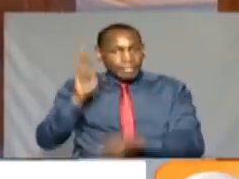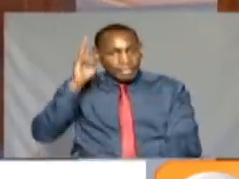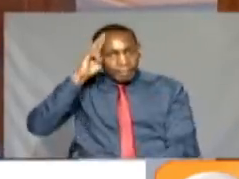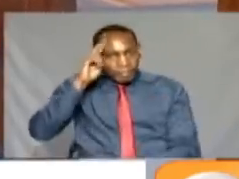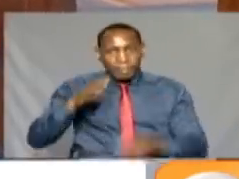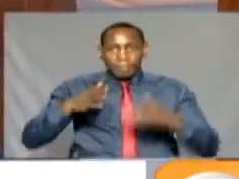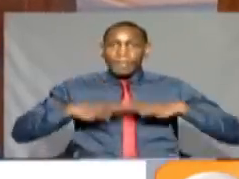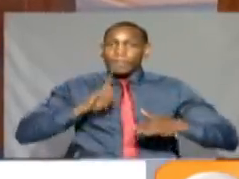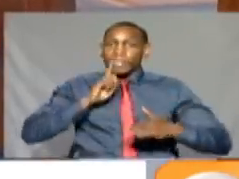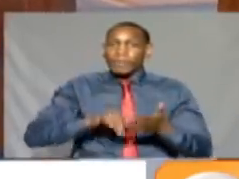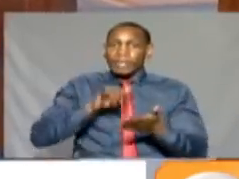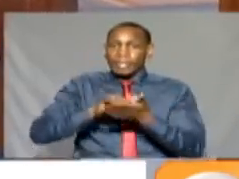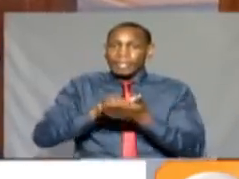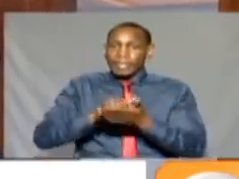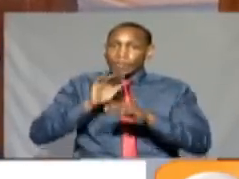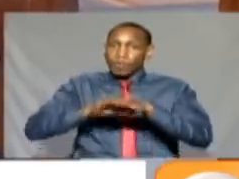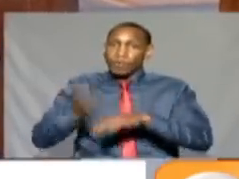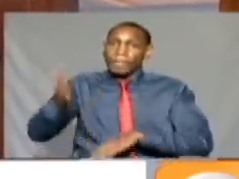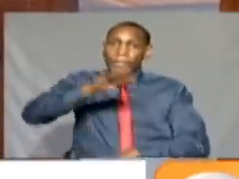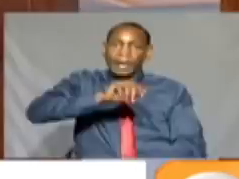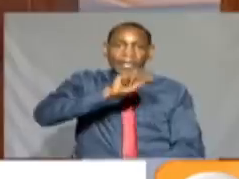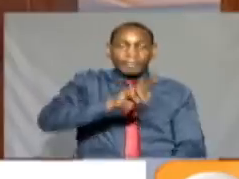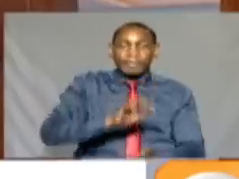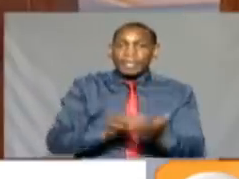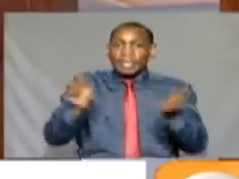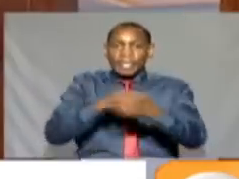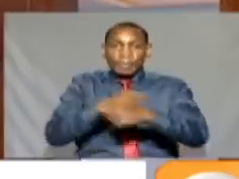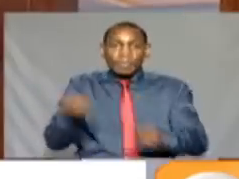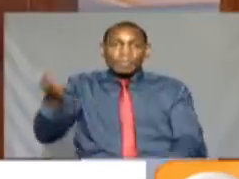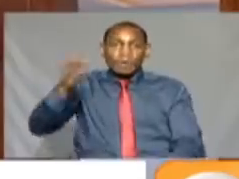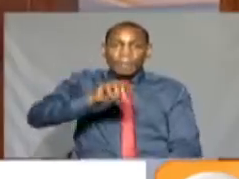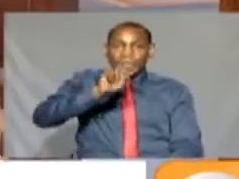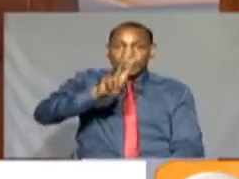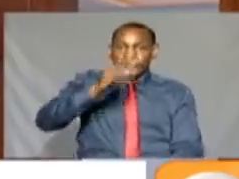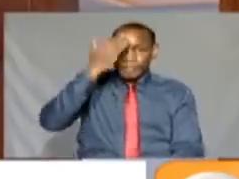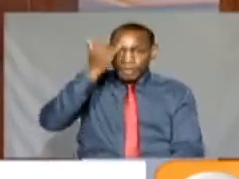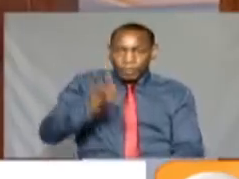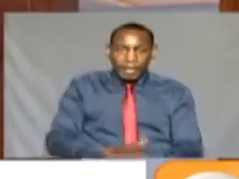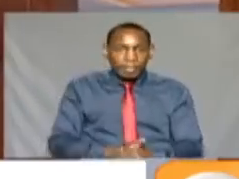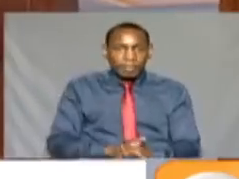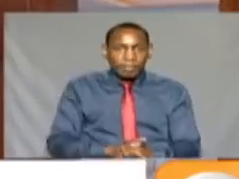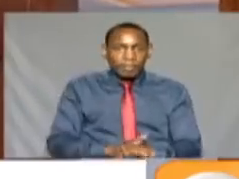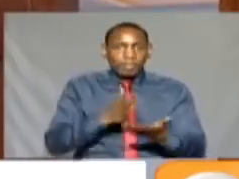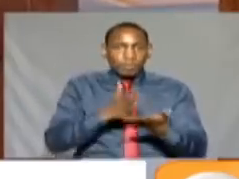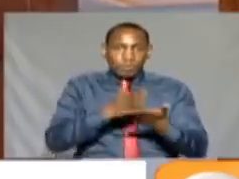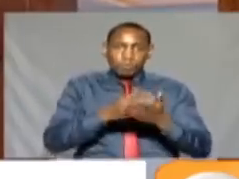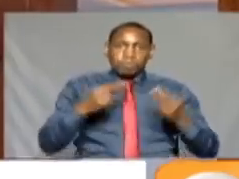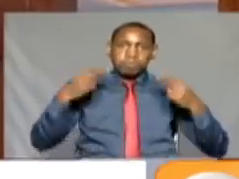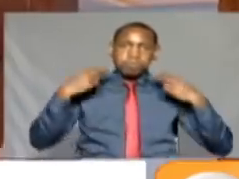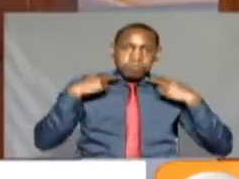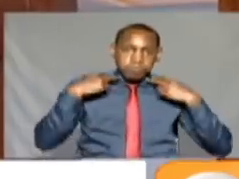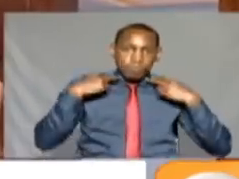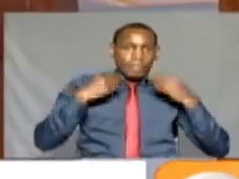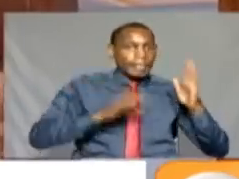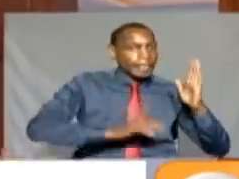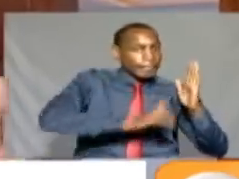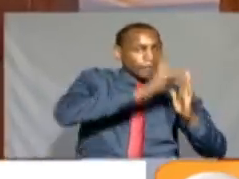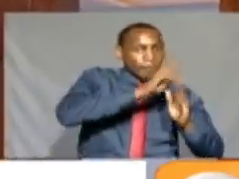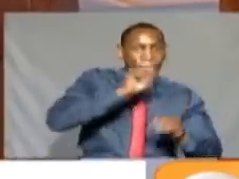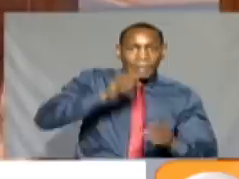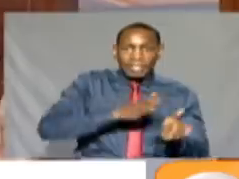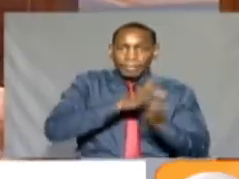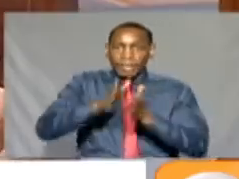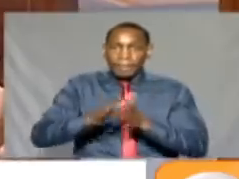watu mnasema ati nifiti turudi kwa TV, hatuwezi rudi kwa TV because tutakuwa tunakwamisha meli. we must also plan for what